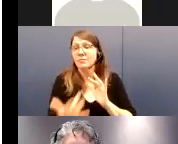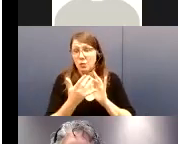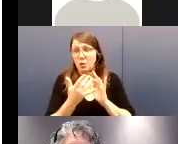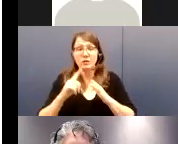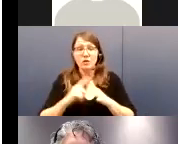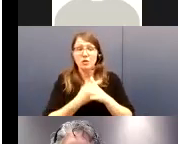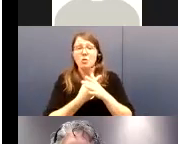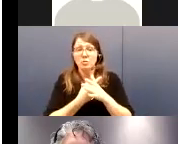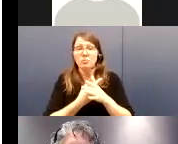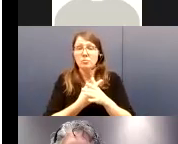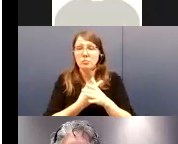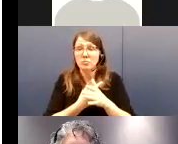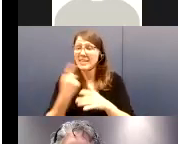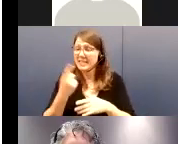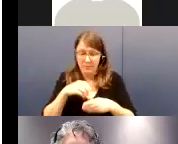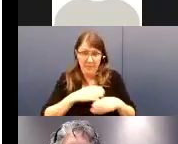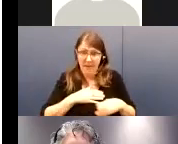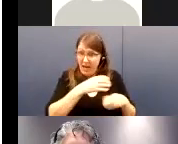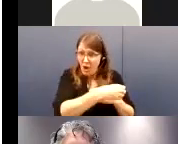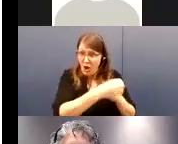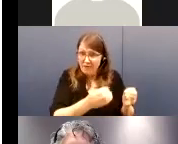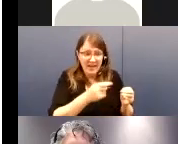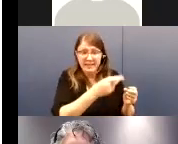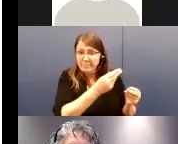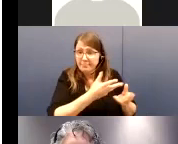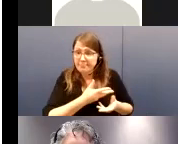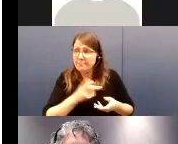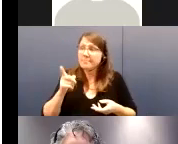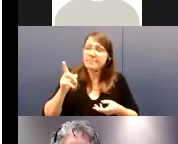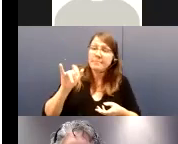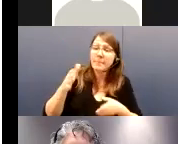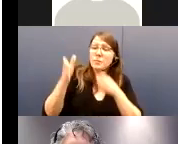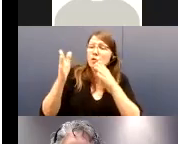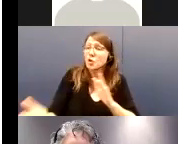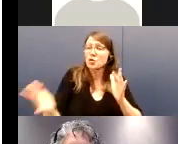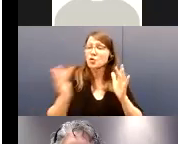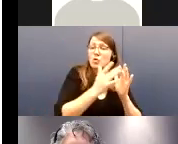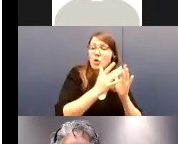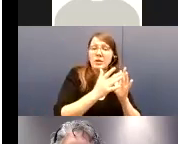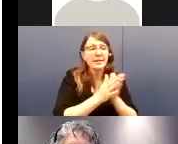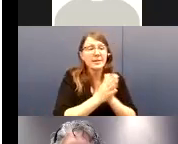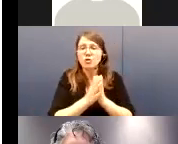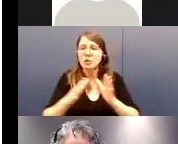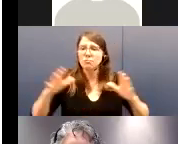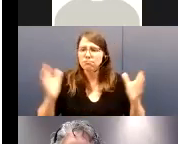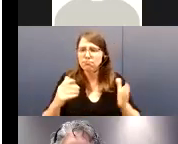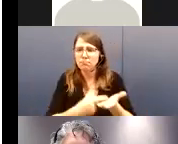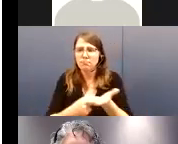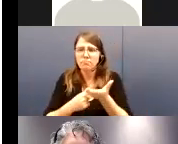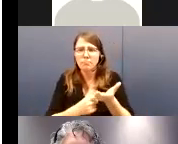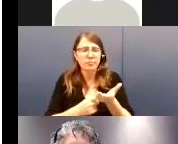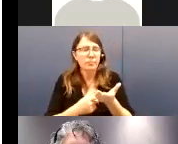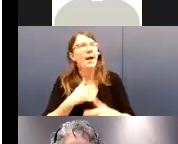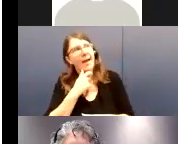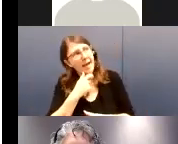my office and says, hey, so-and-so has contacted us and we're really interested in having a conversation around this. Who do you think should be involved? Are